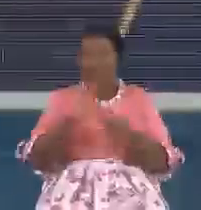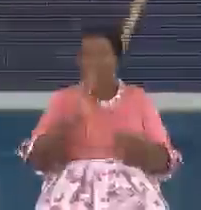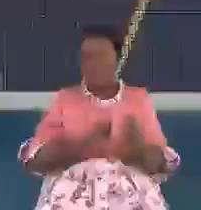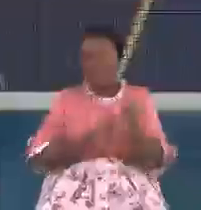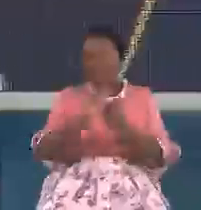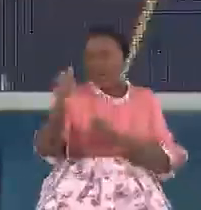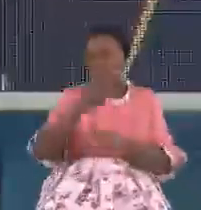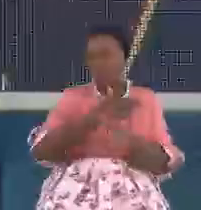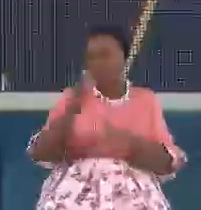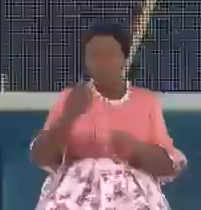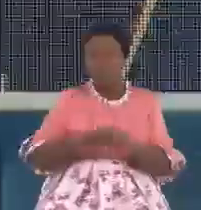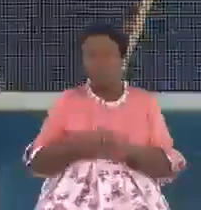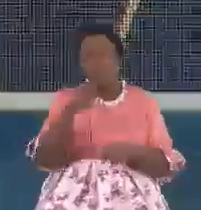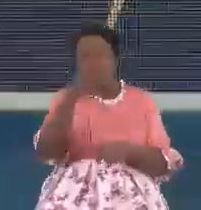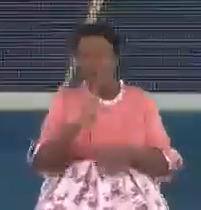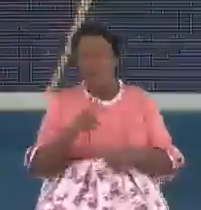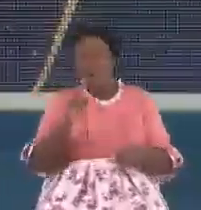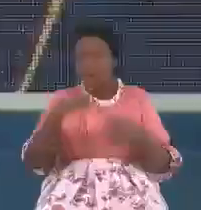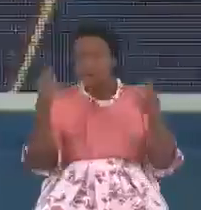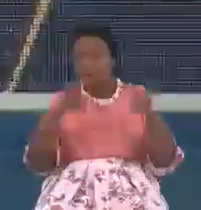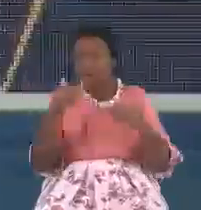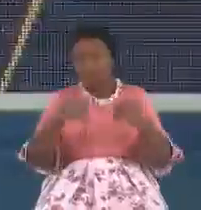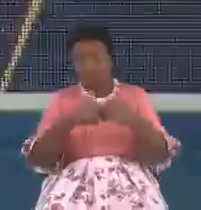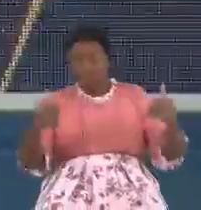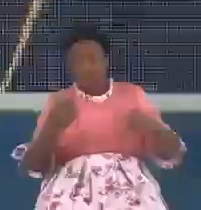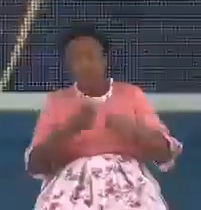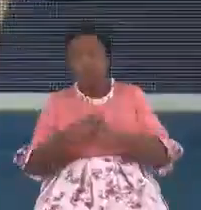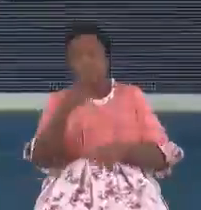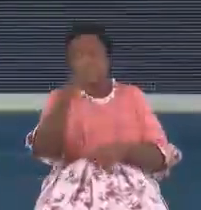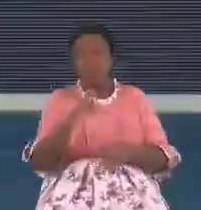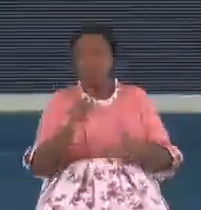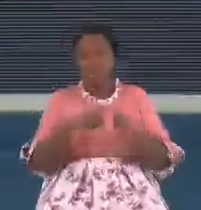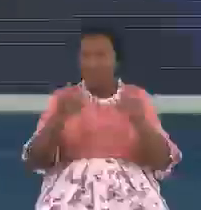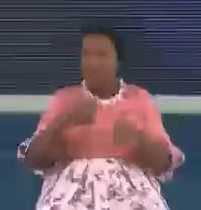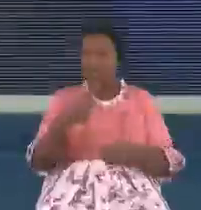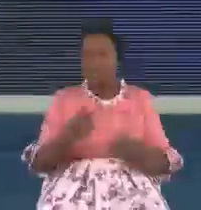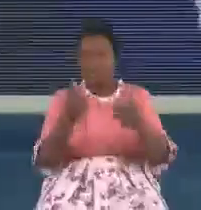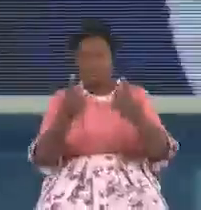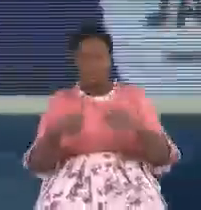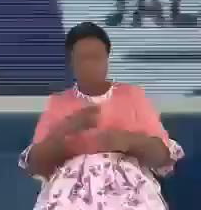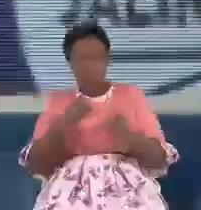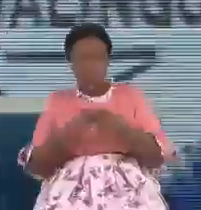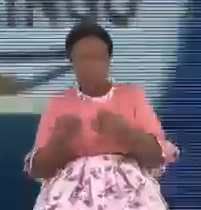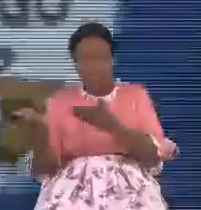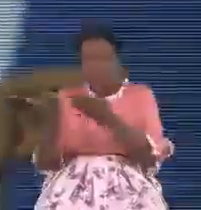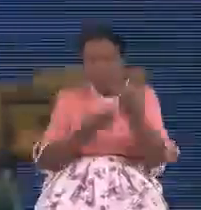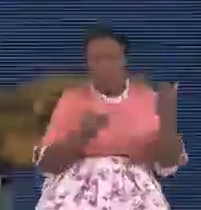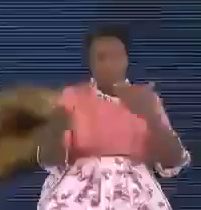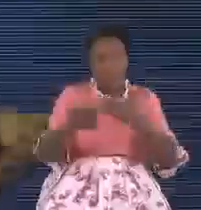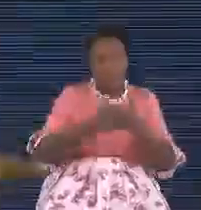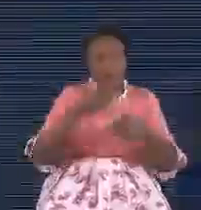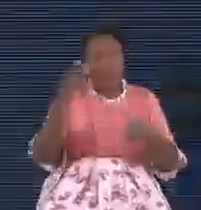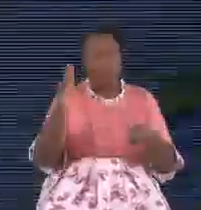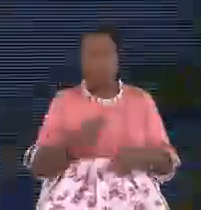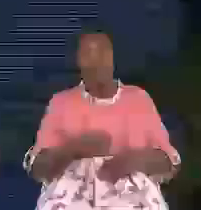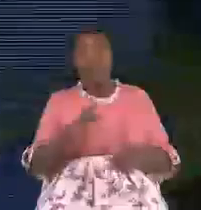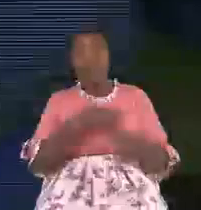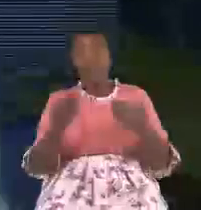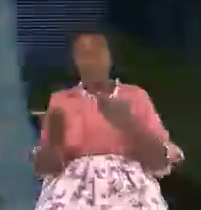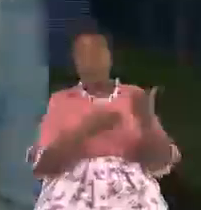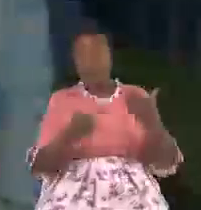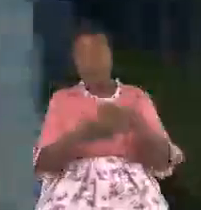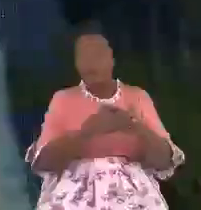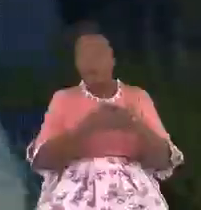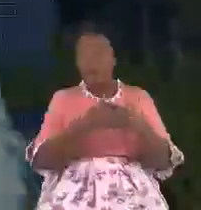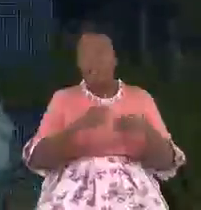you from god but now he says come and he reconciles the sinner to the holy